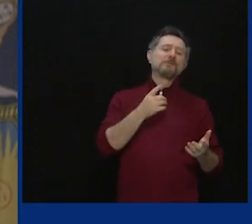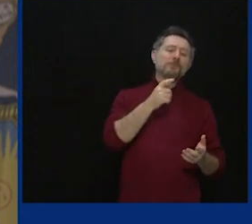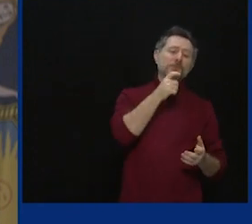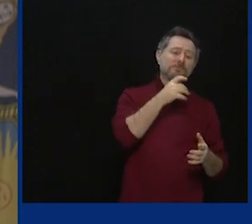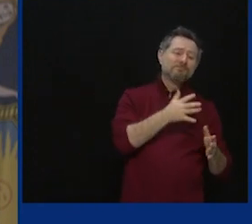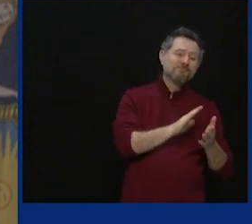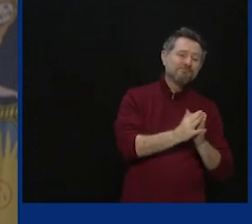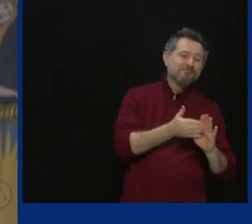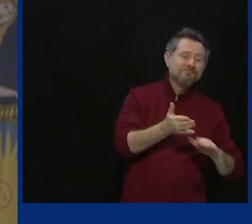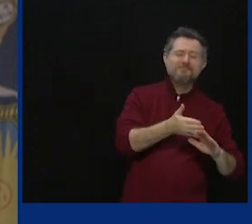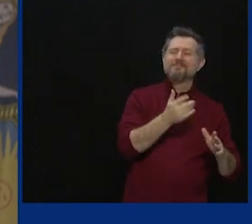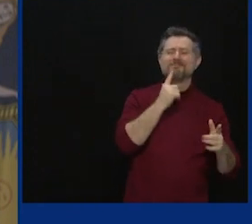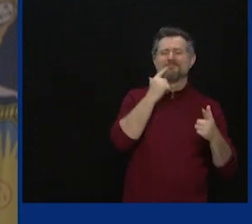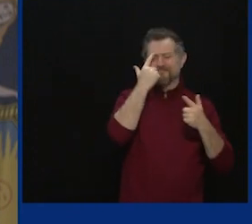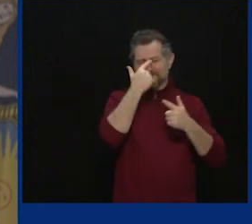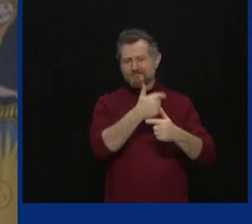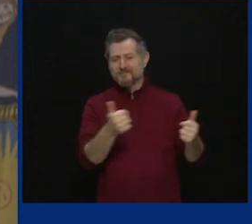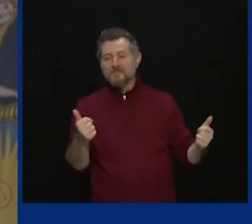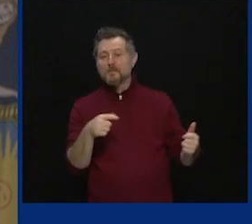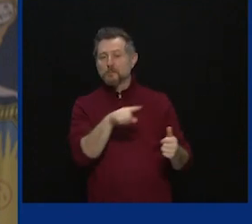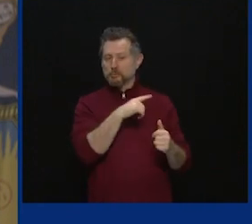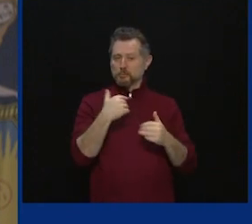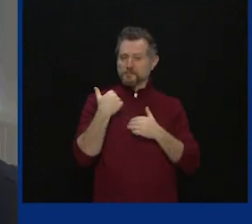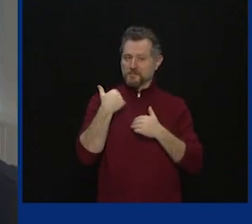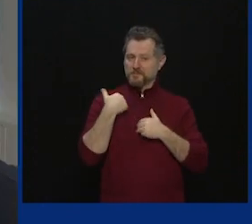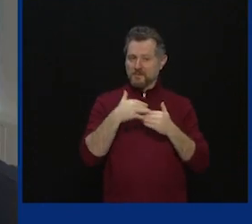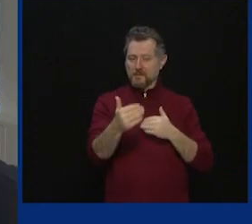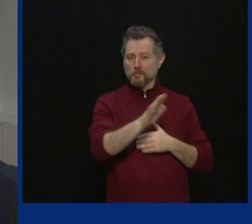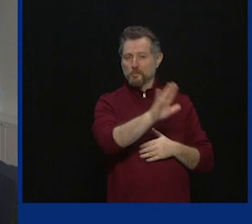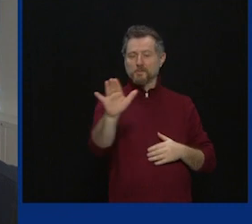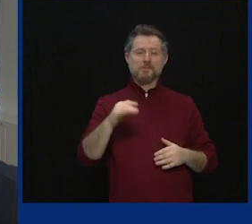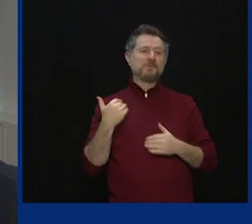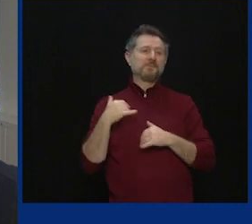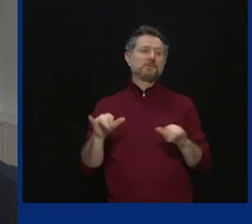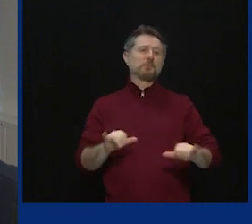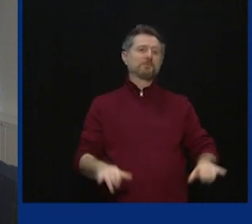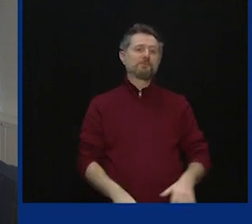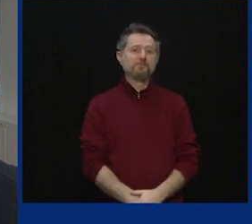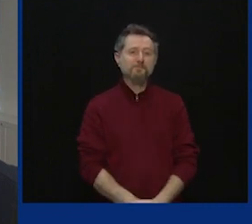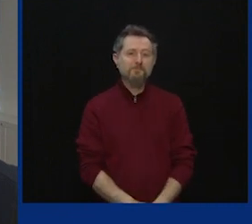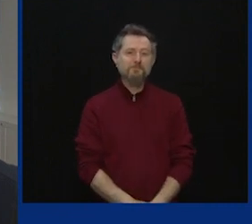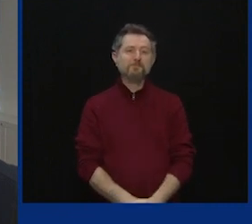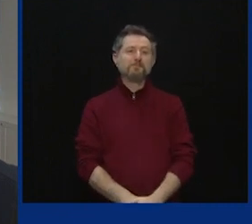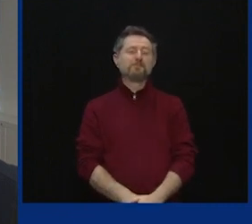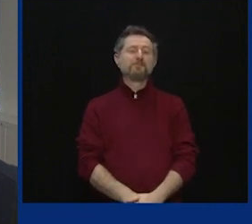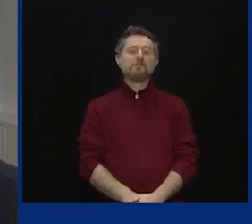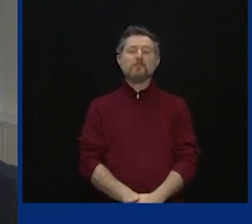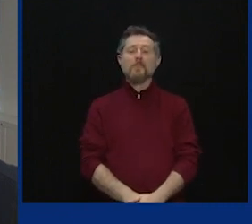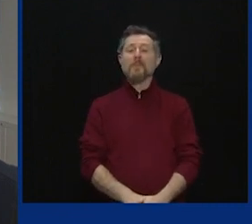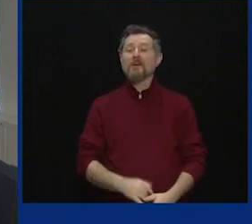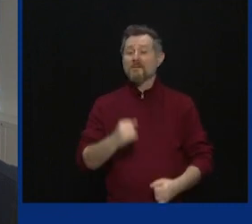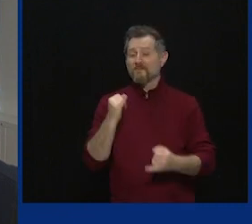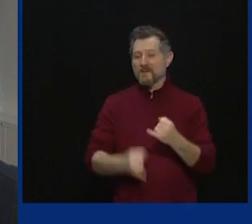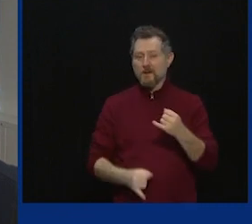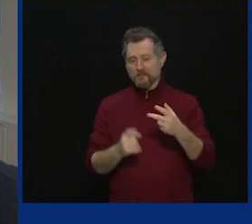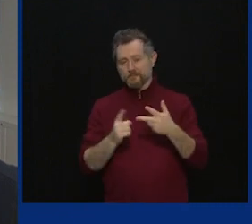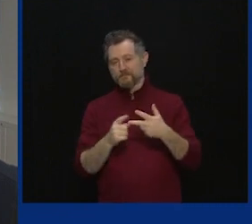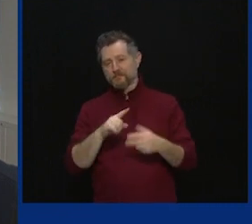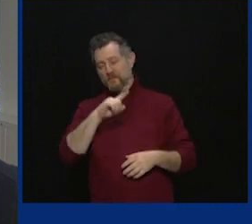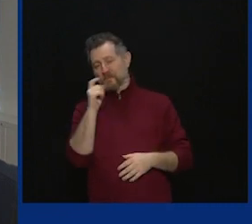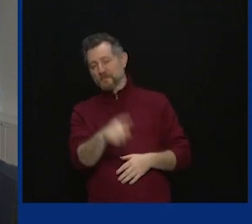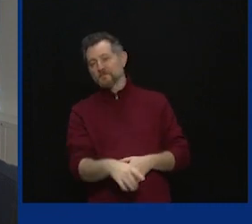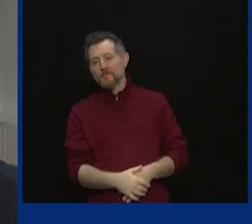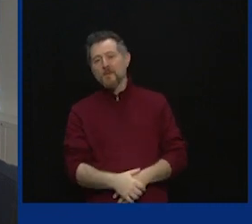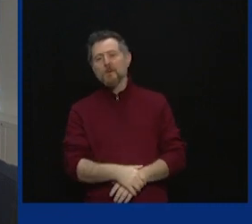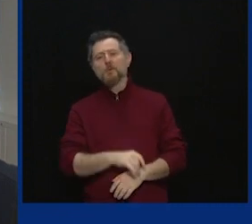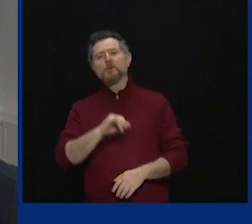accountability their next time around as well. Any more? Governor, your final Zoom question this afternoon comes from Jimmy Vielkind of the